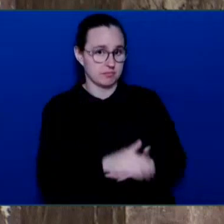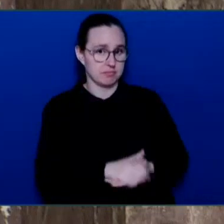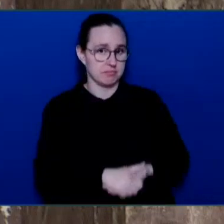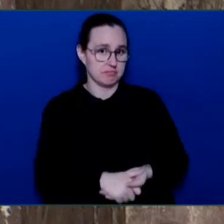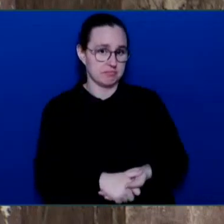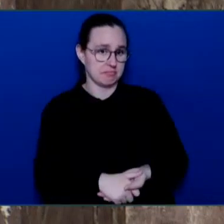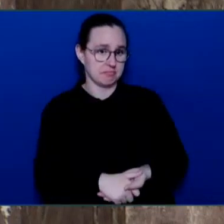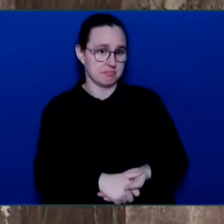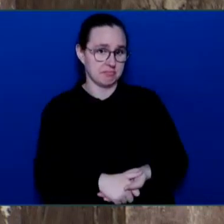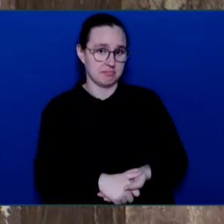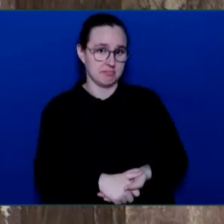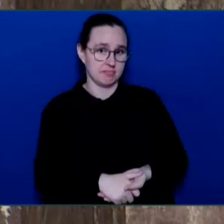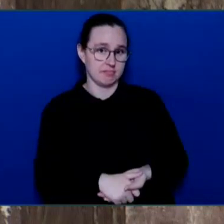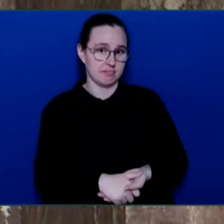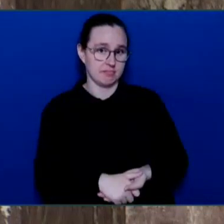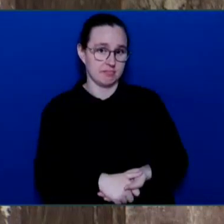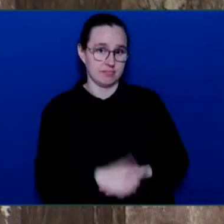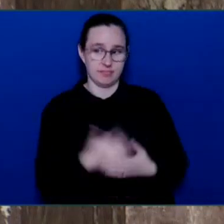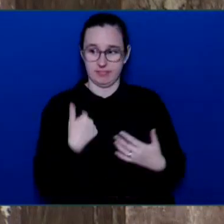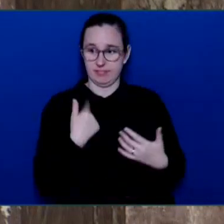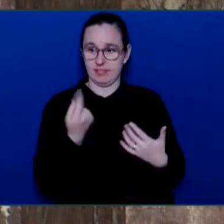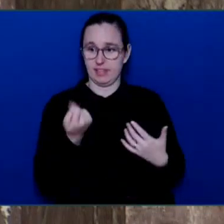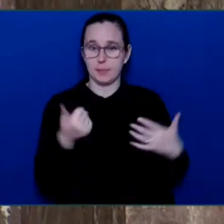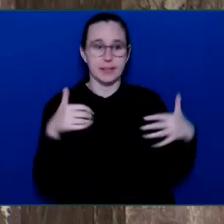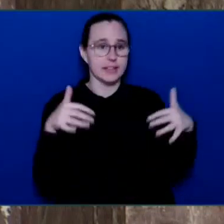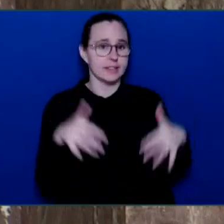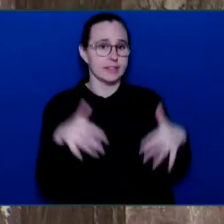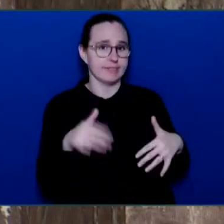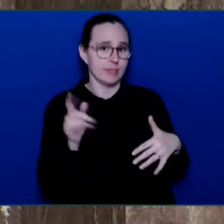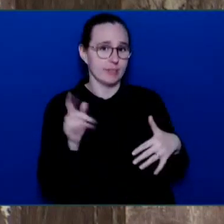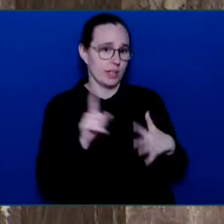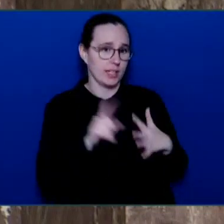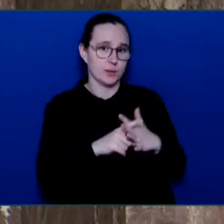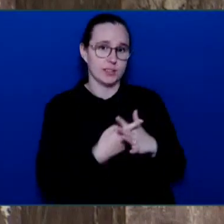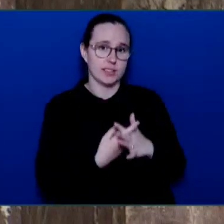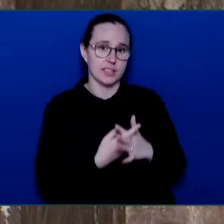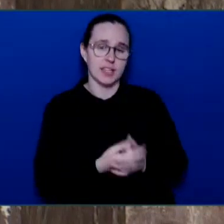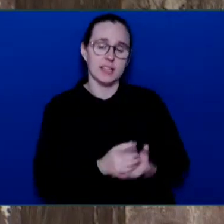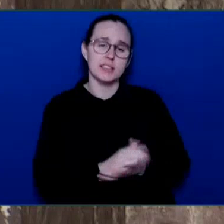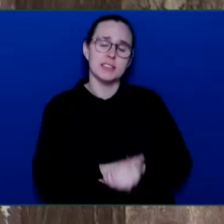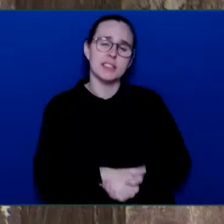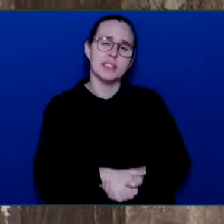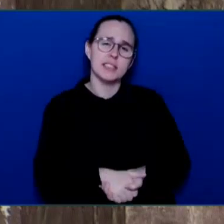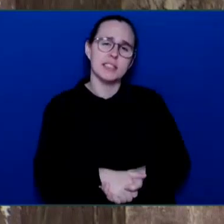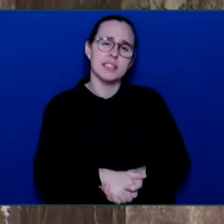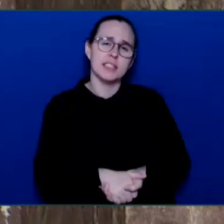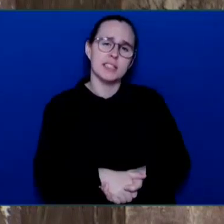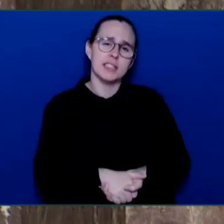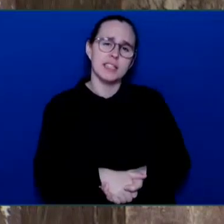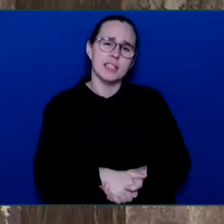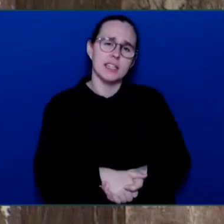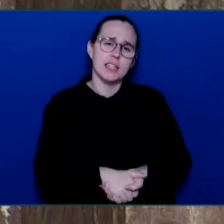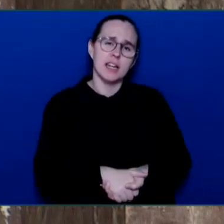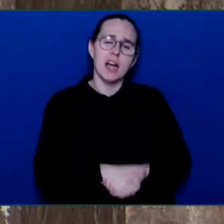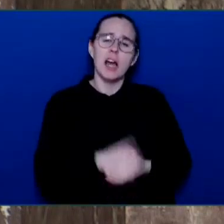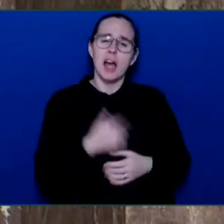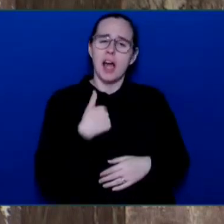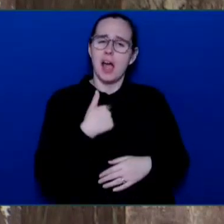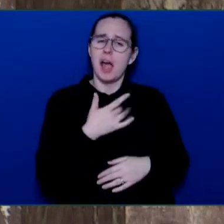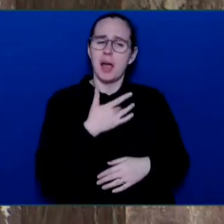It's not often that I'm lost for words in this place. I spent the last few days